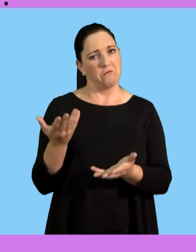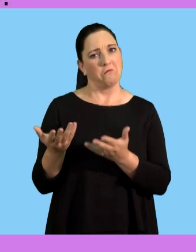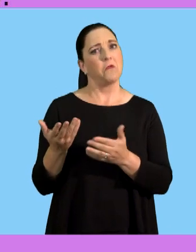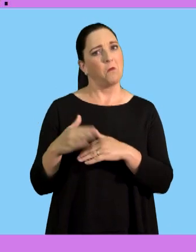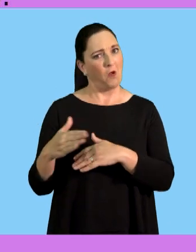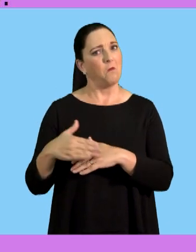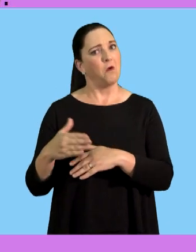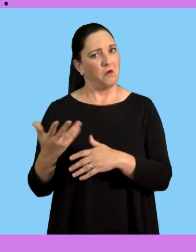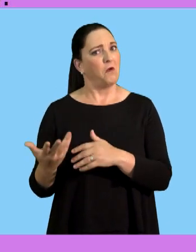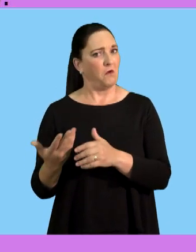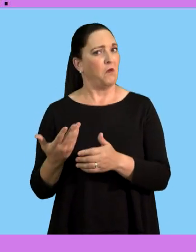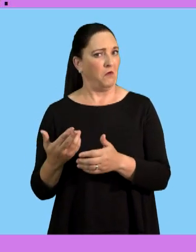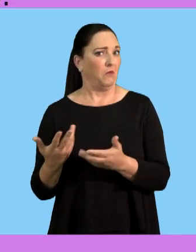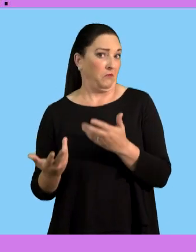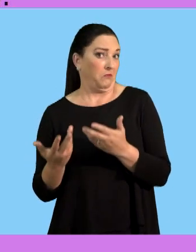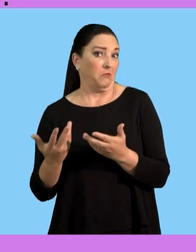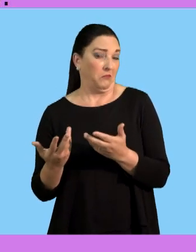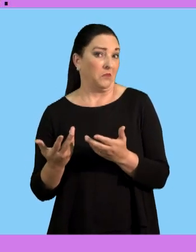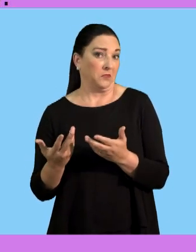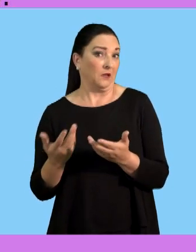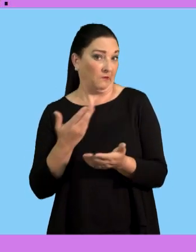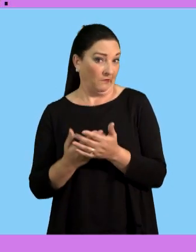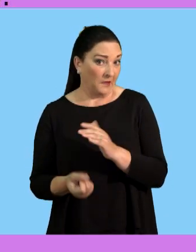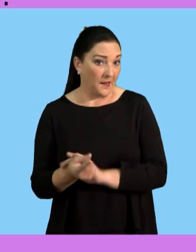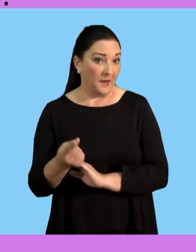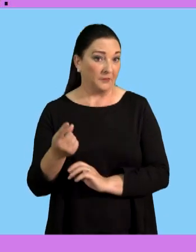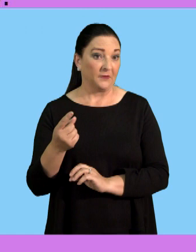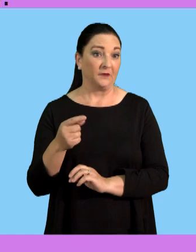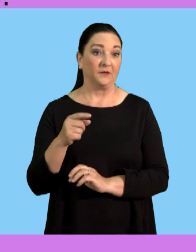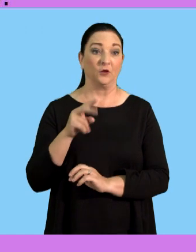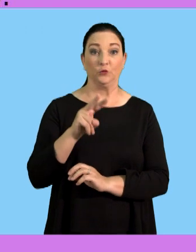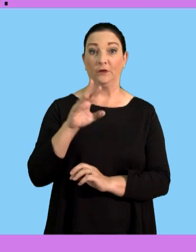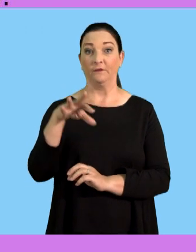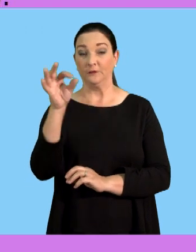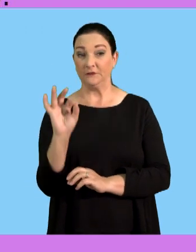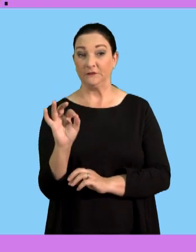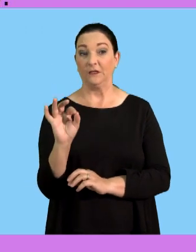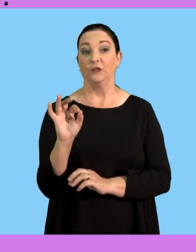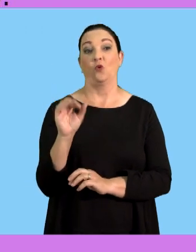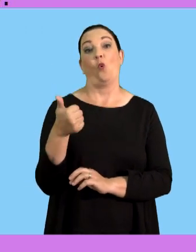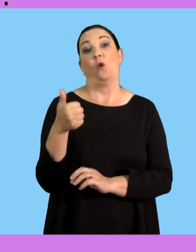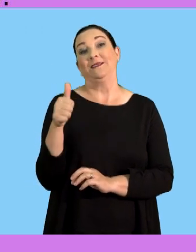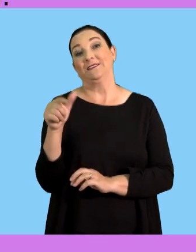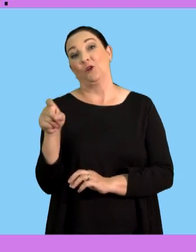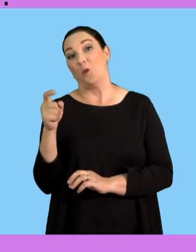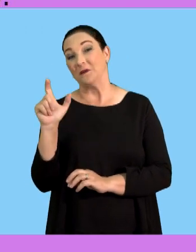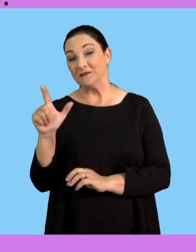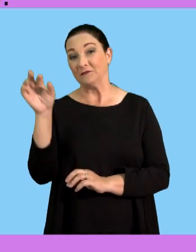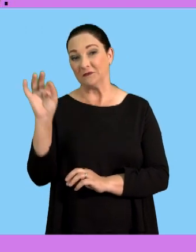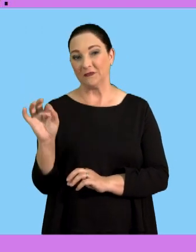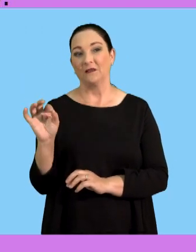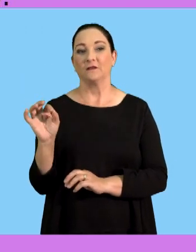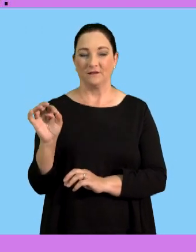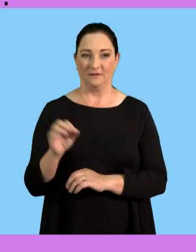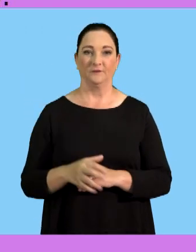it has a probability of a quarter, right? 25% or 1 over 15, which equates to 6.7%,